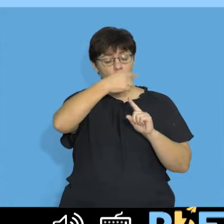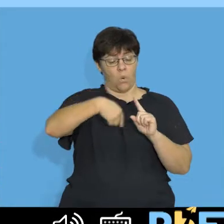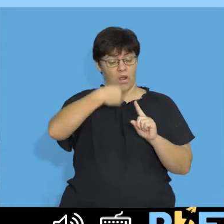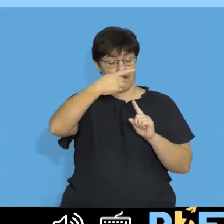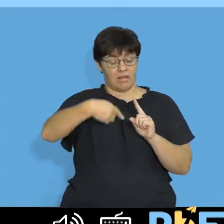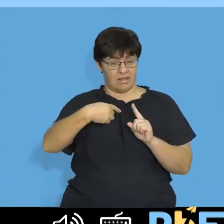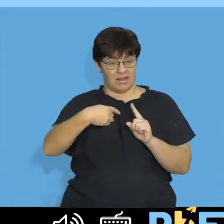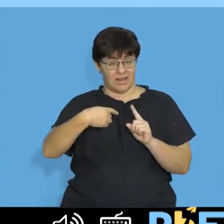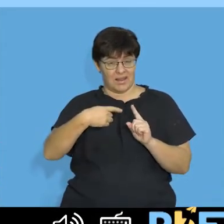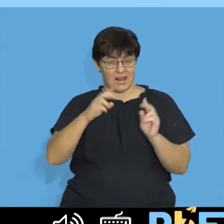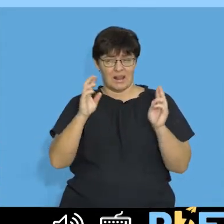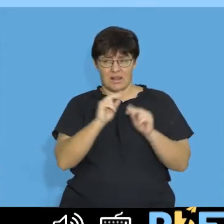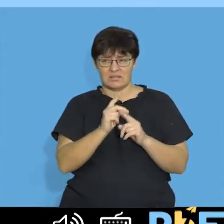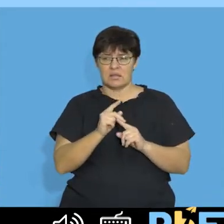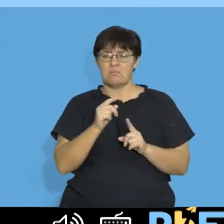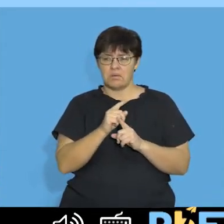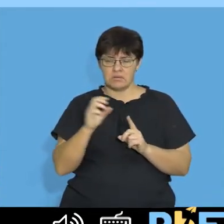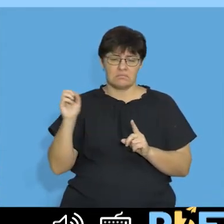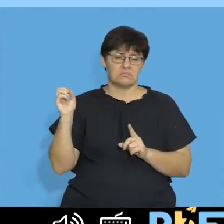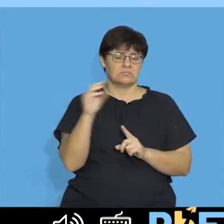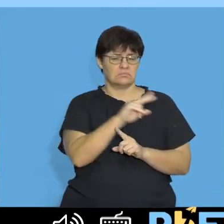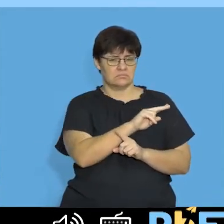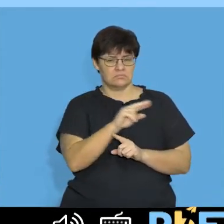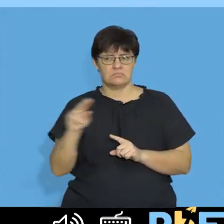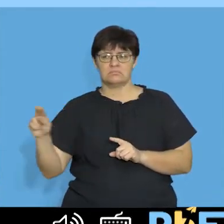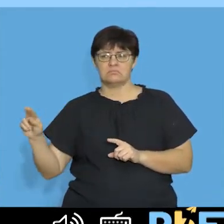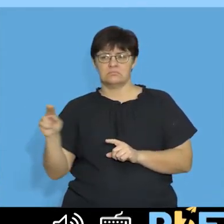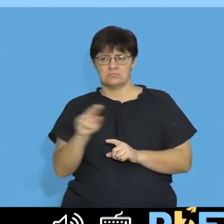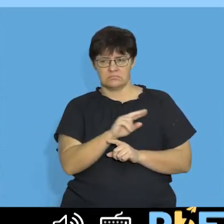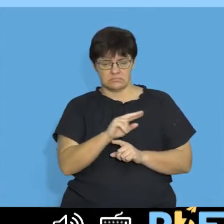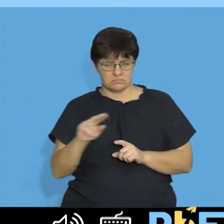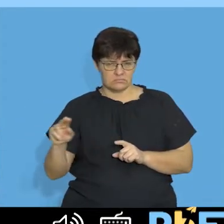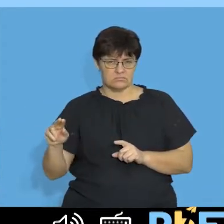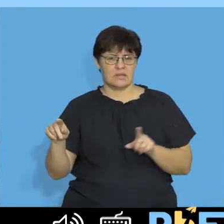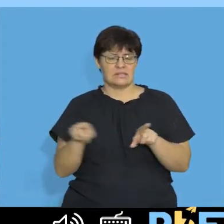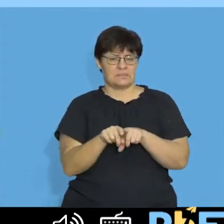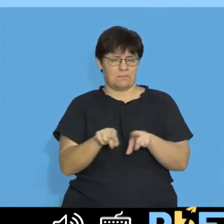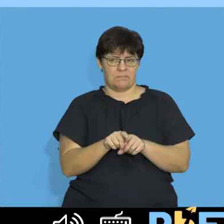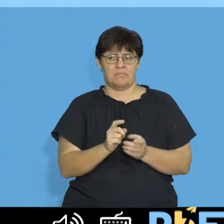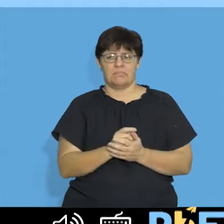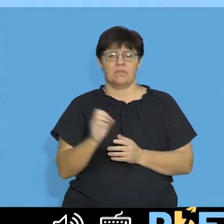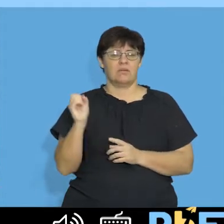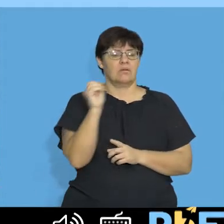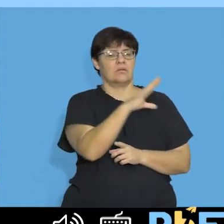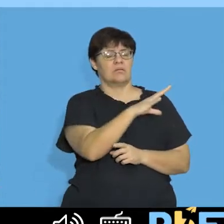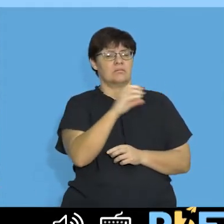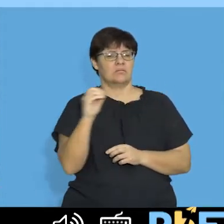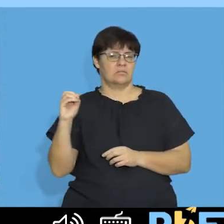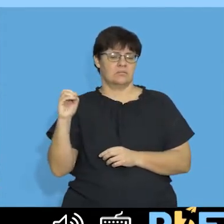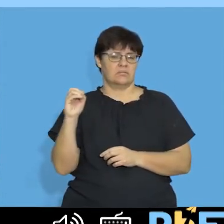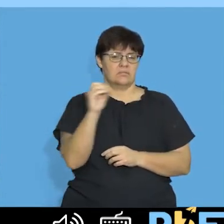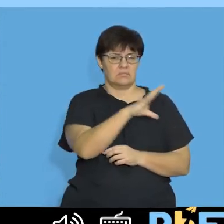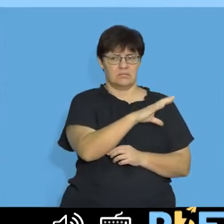coil and try and move it more or less at the same speed, you'll see it's going, the light bulb's going